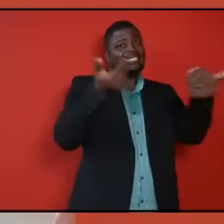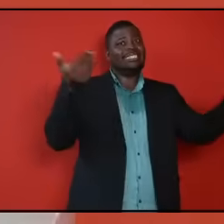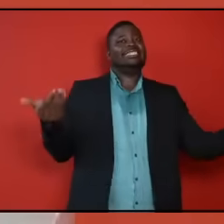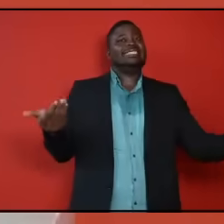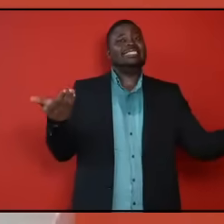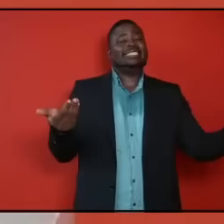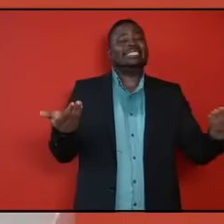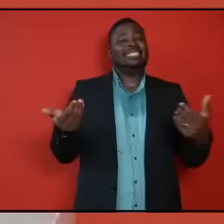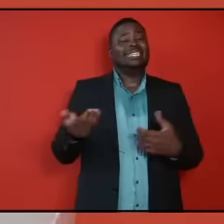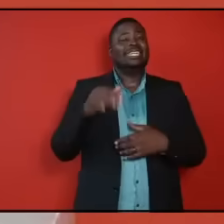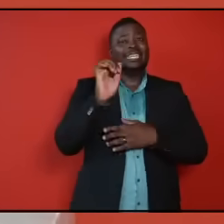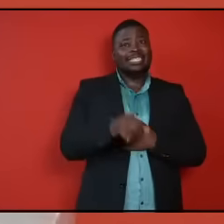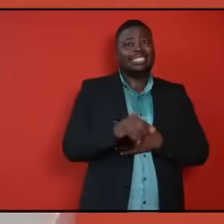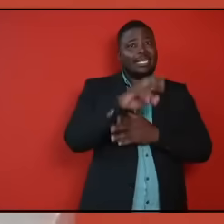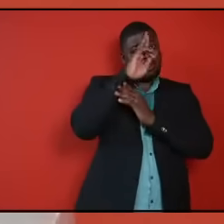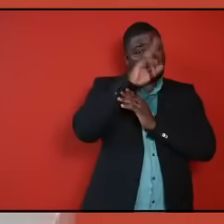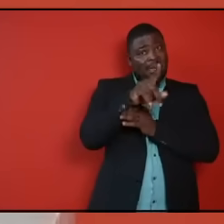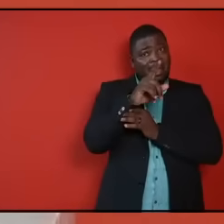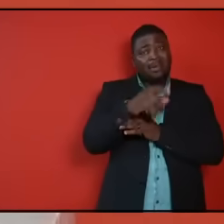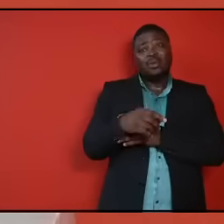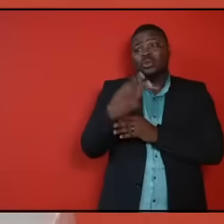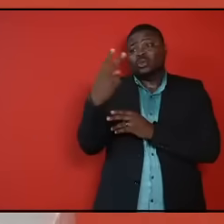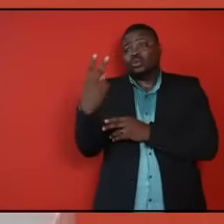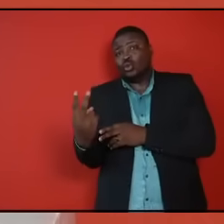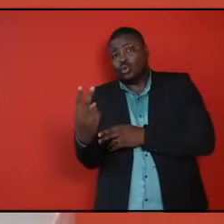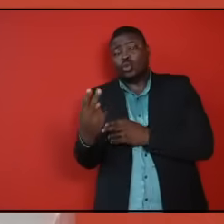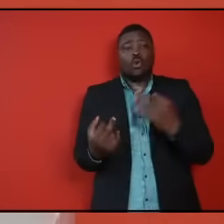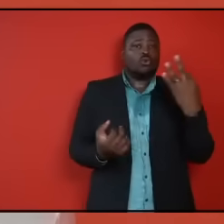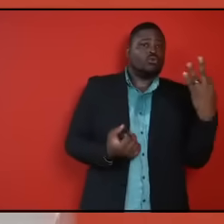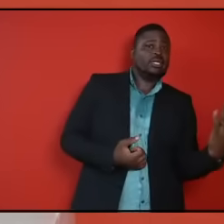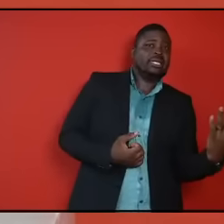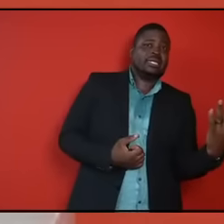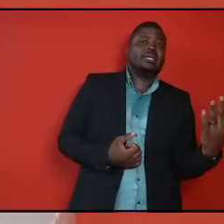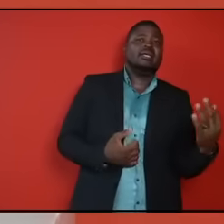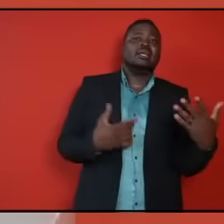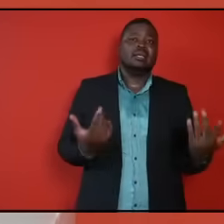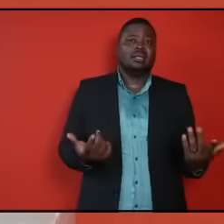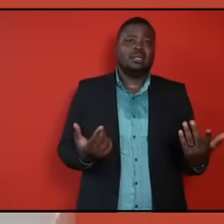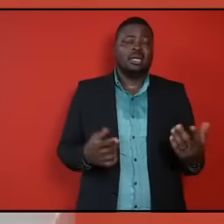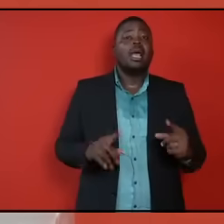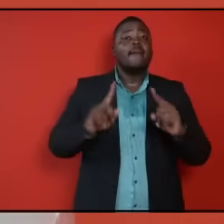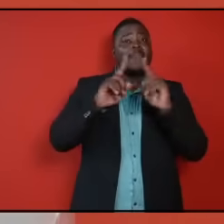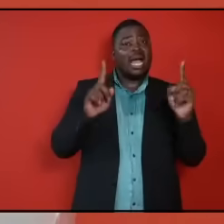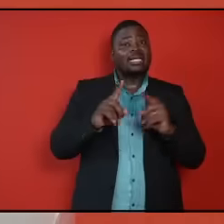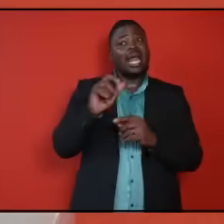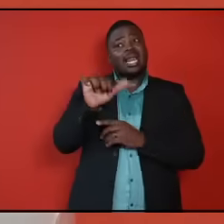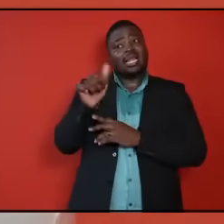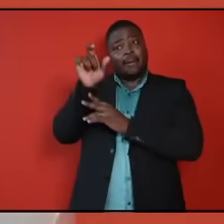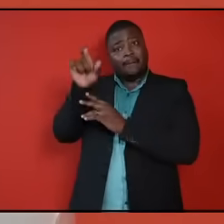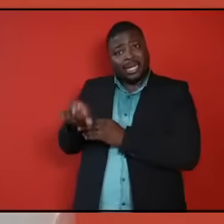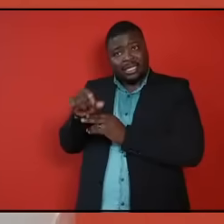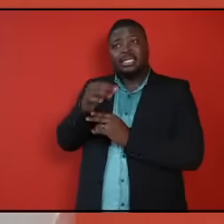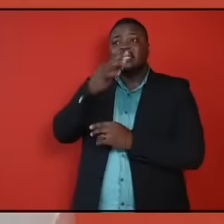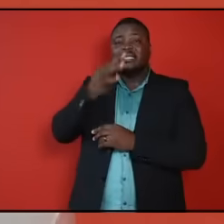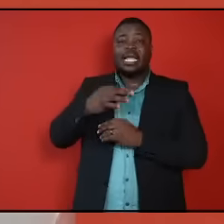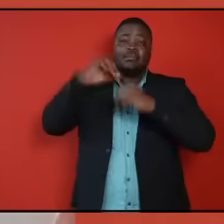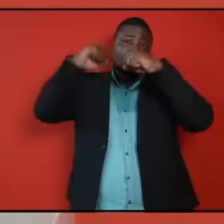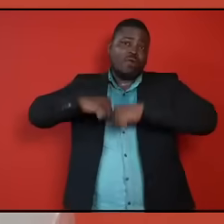3 minority judgments. The other one is going to say, I agree. If I agree on these reasons, not on the reasons of this